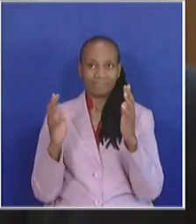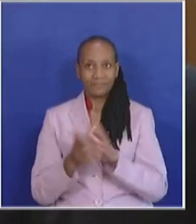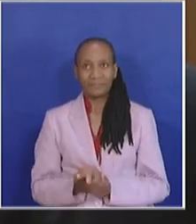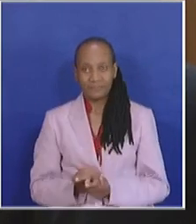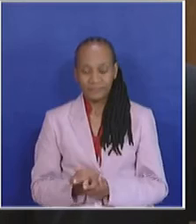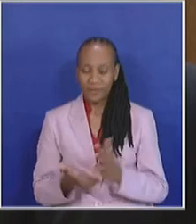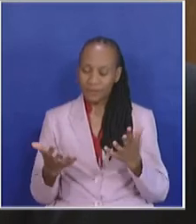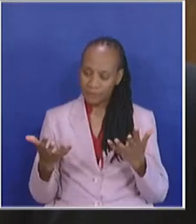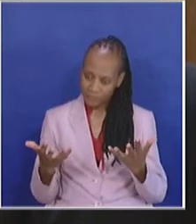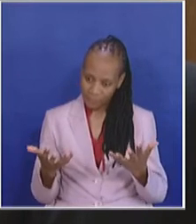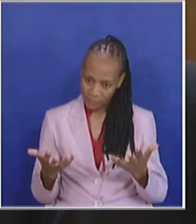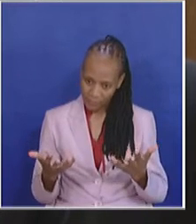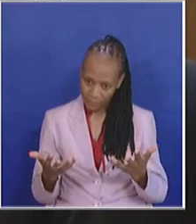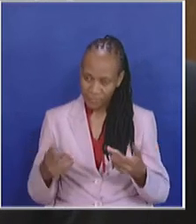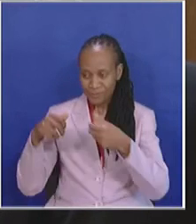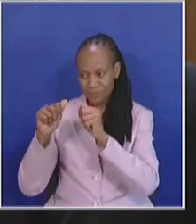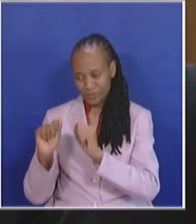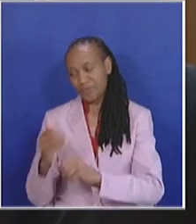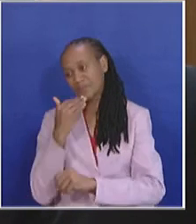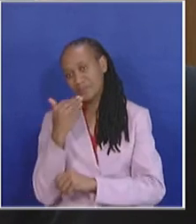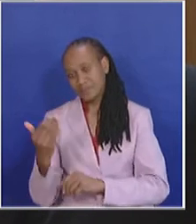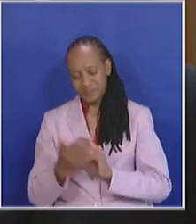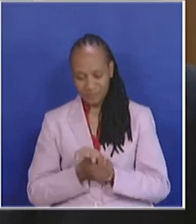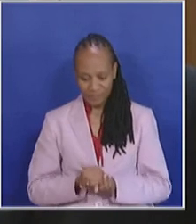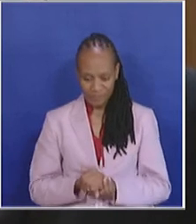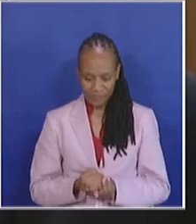Thank you, Honorable Chairperson.